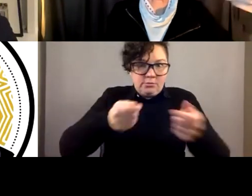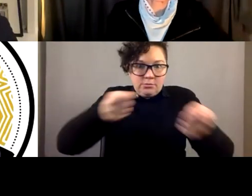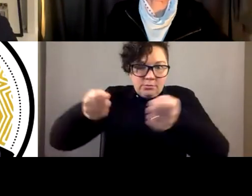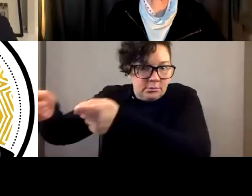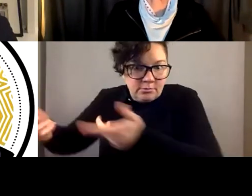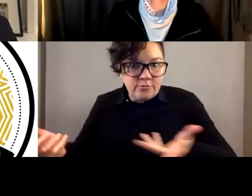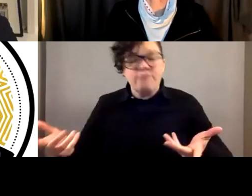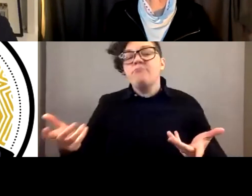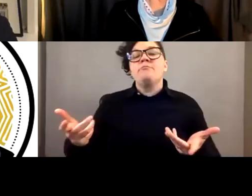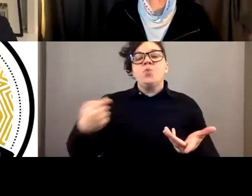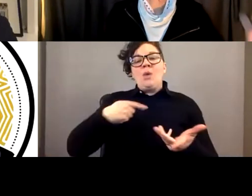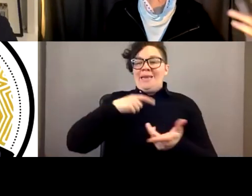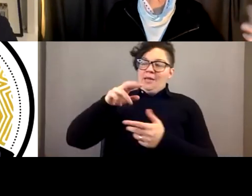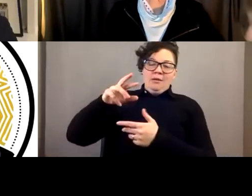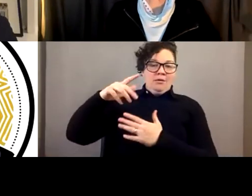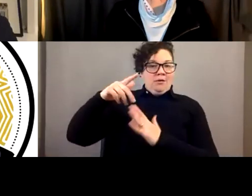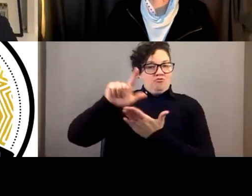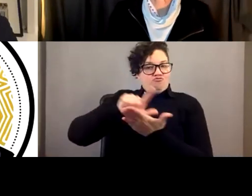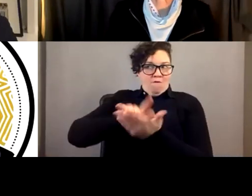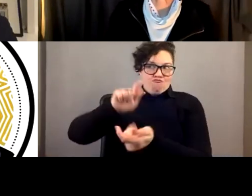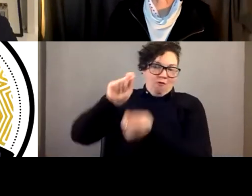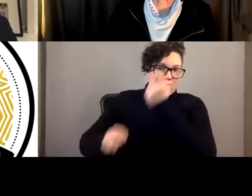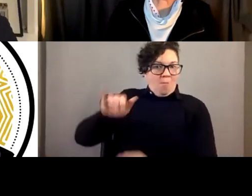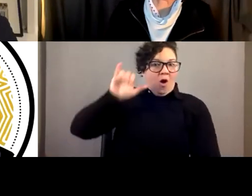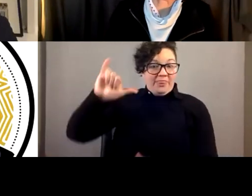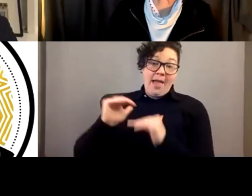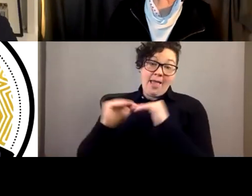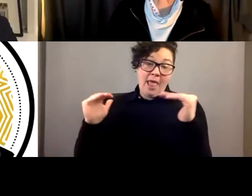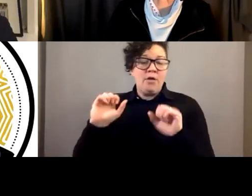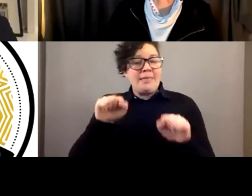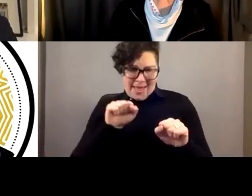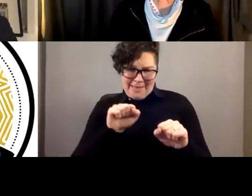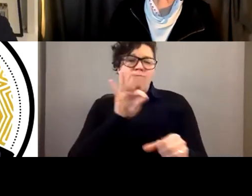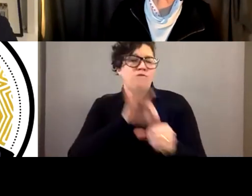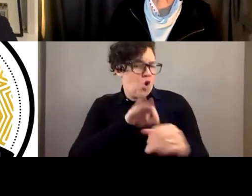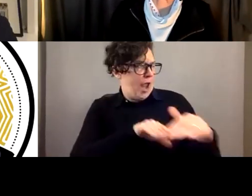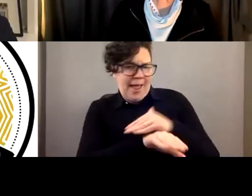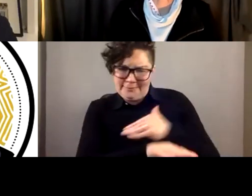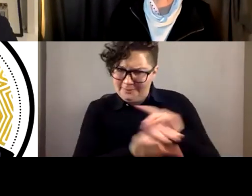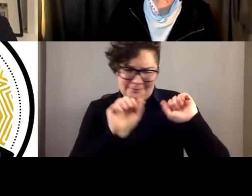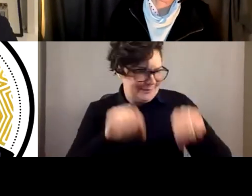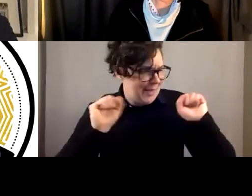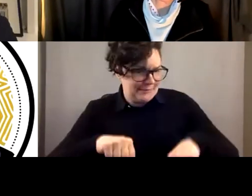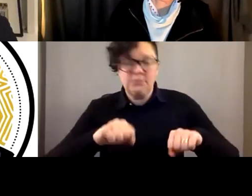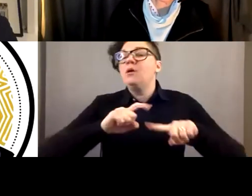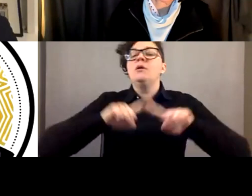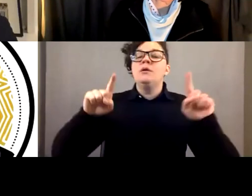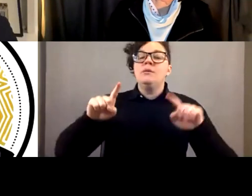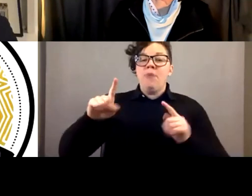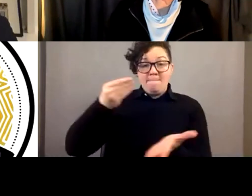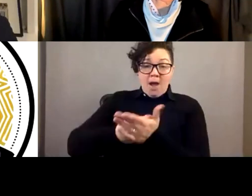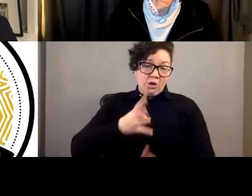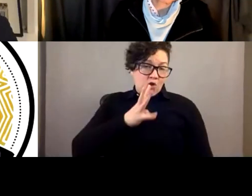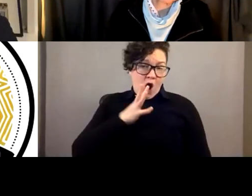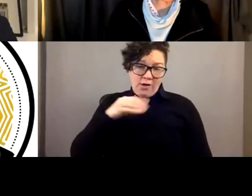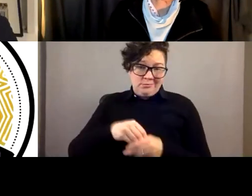the access to the ballot, but we are living in a world in which money talks, and it's only money that's talking. And